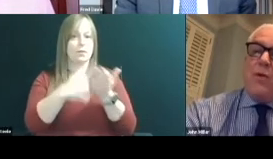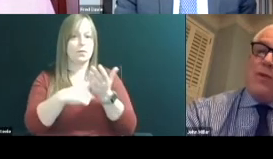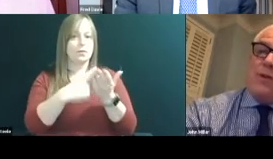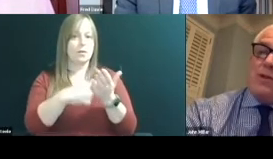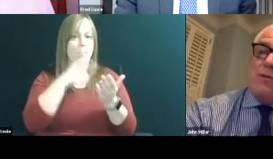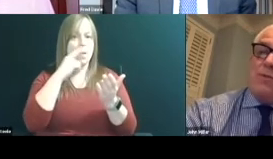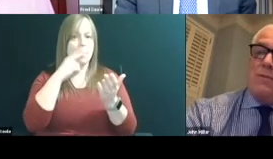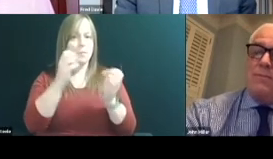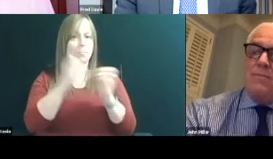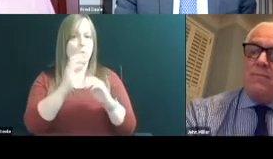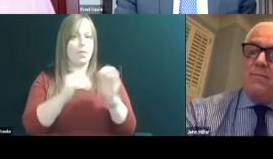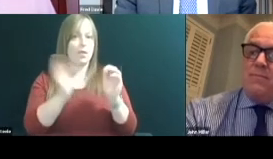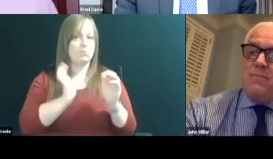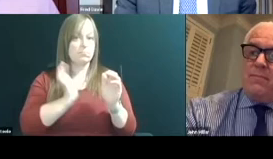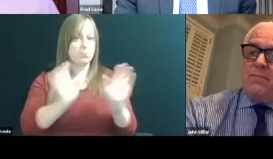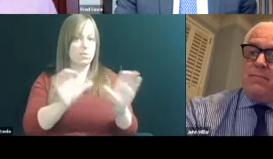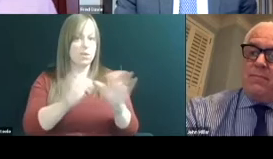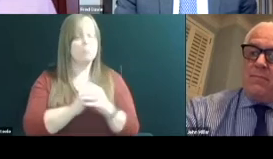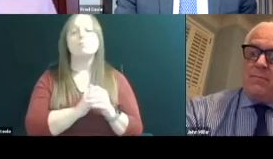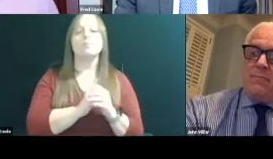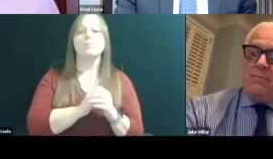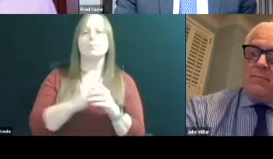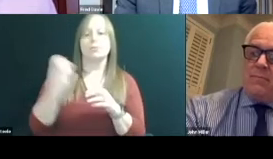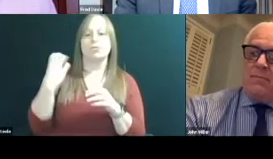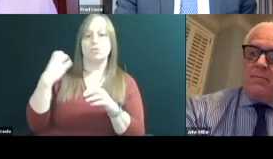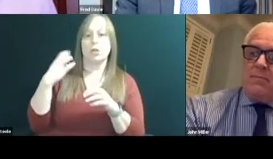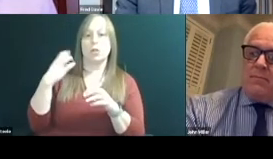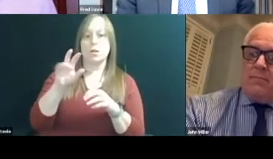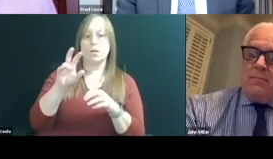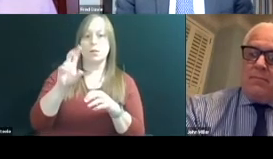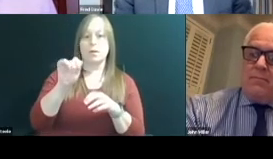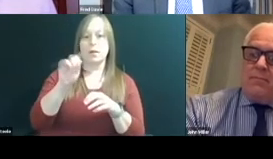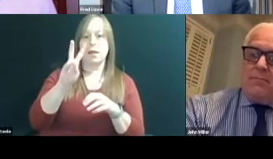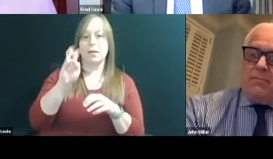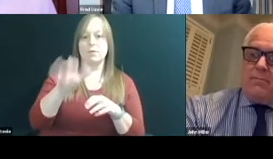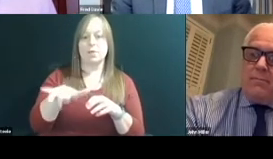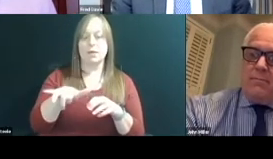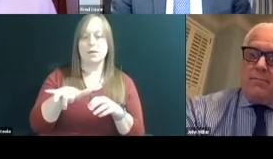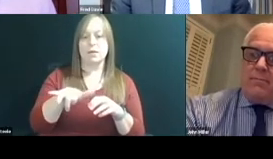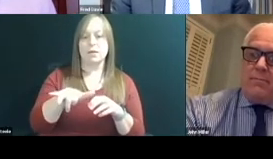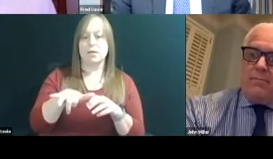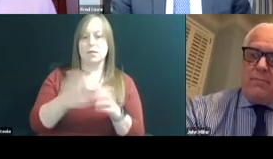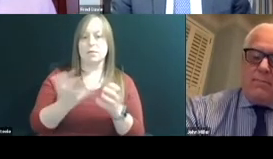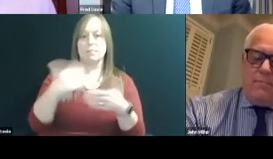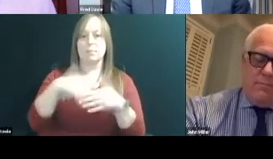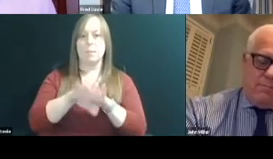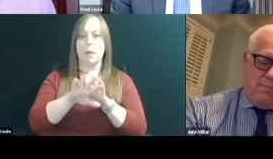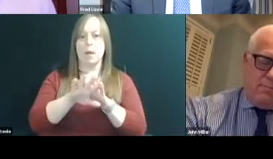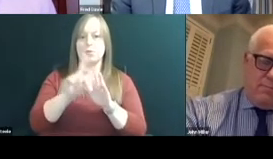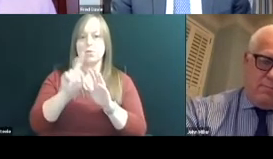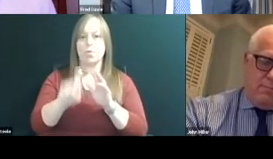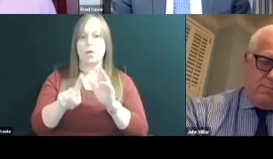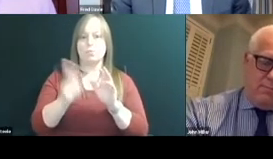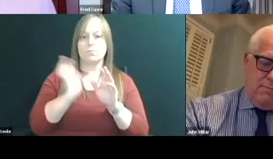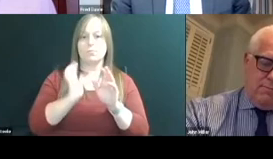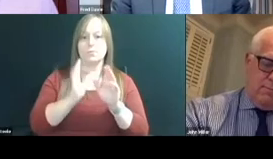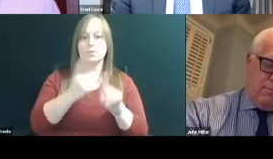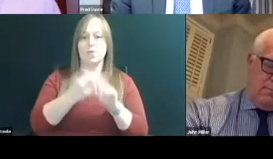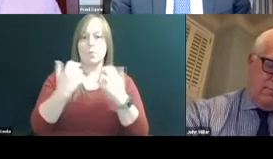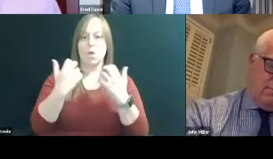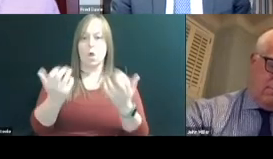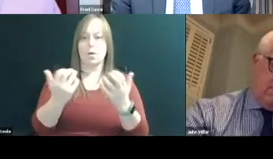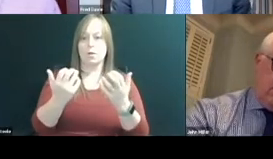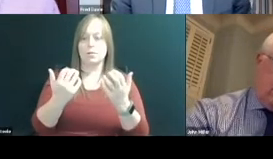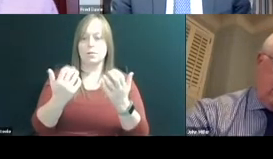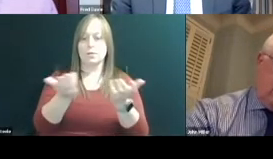publicly more than we do. And Chair Davey, and this kind of combines a question we've received from the audience as